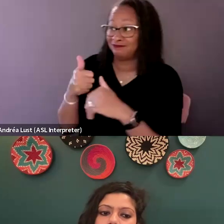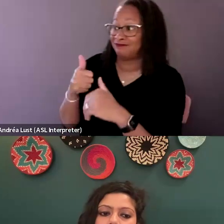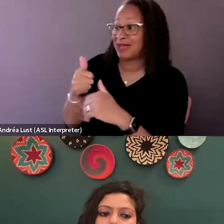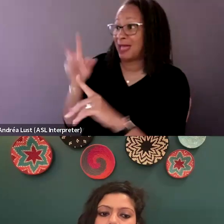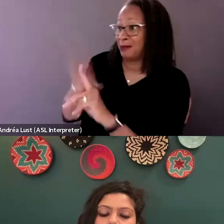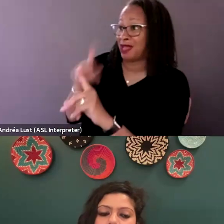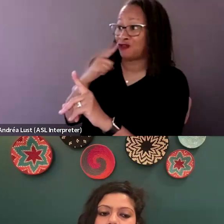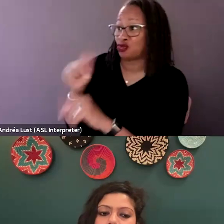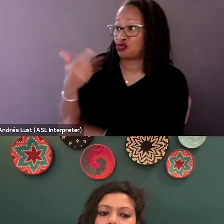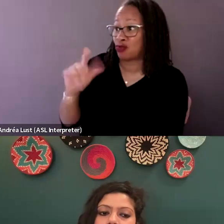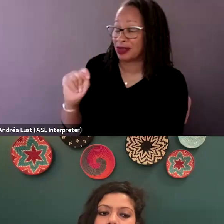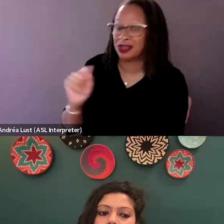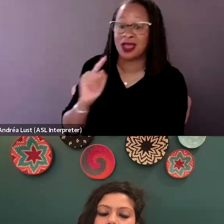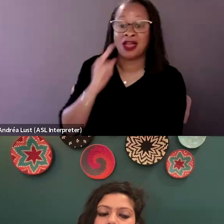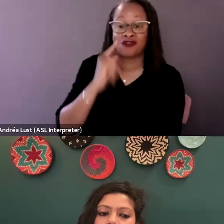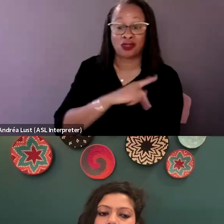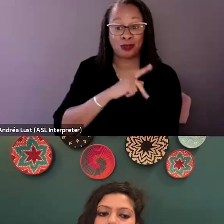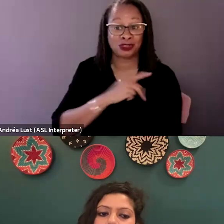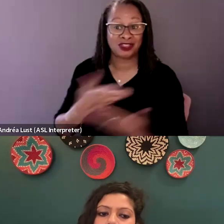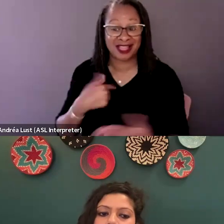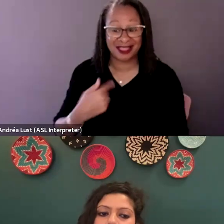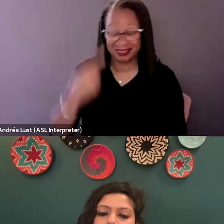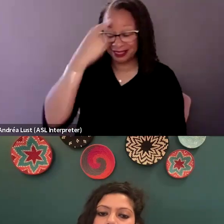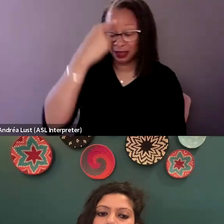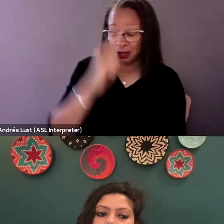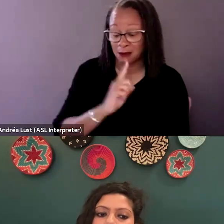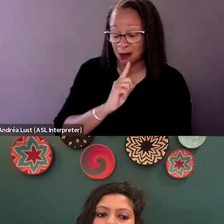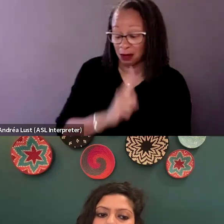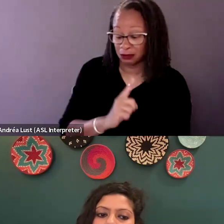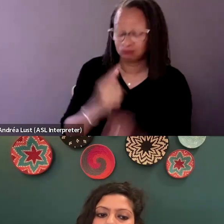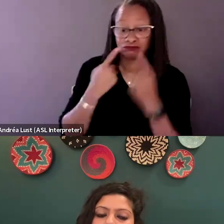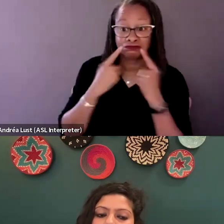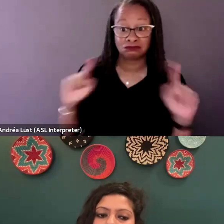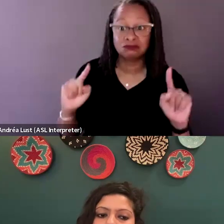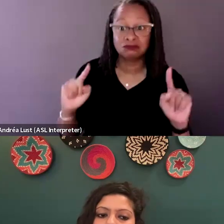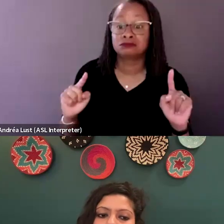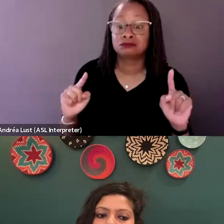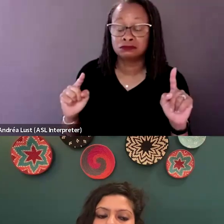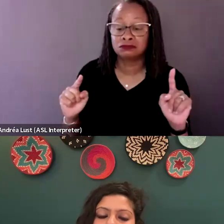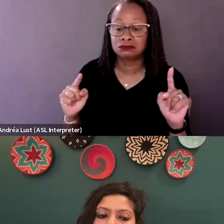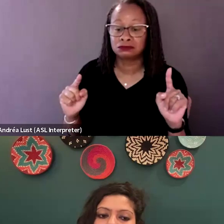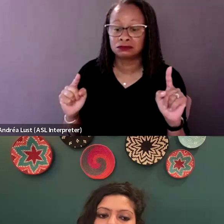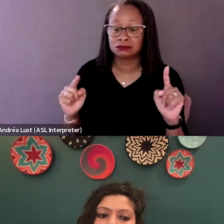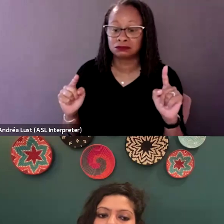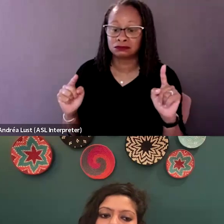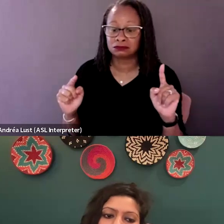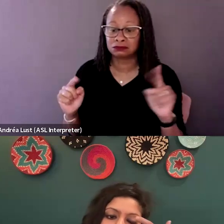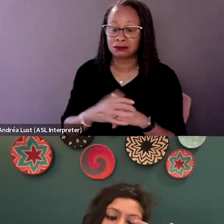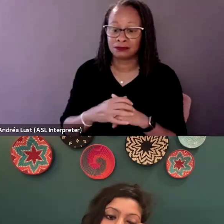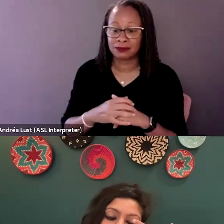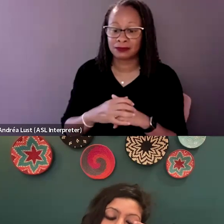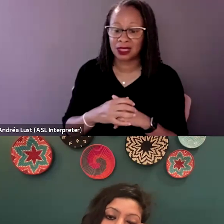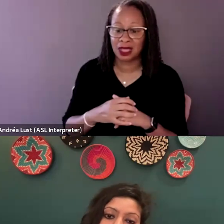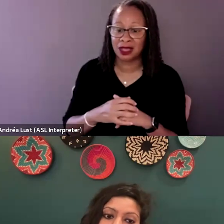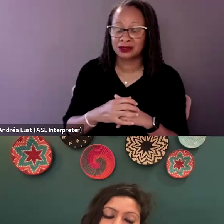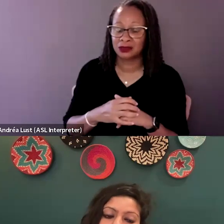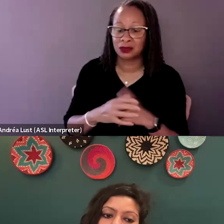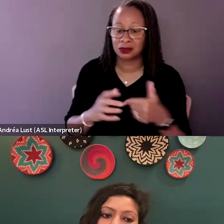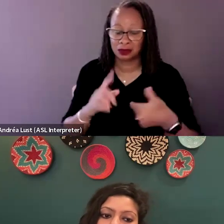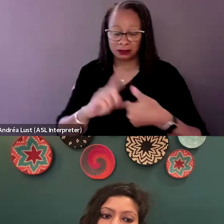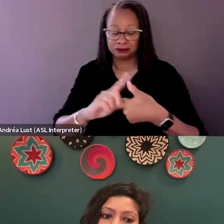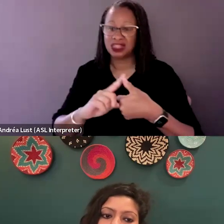But I agree with you that it does bring in, eh, correct me if I'm understanding this